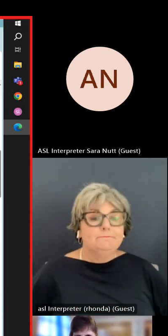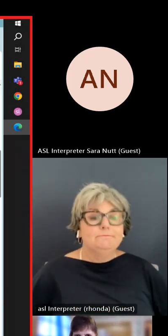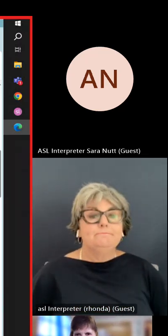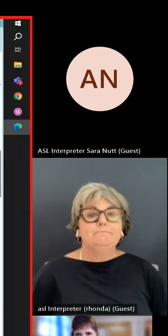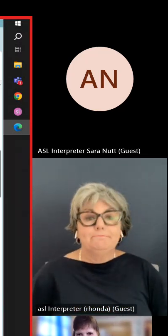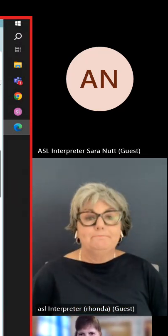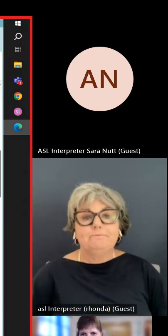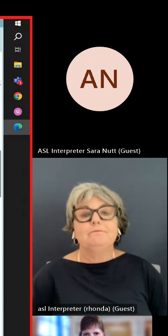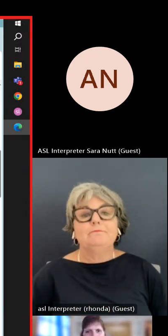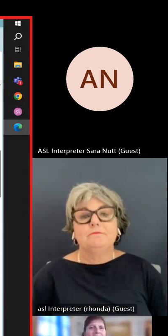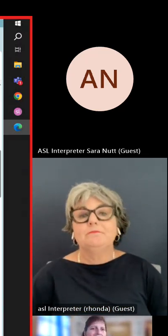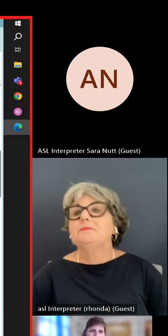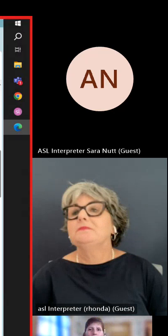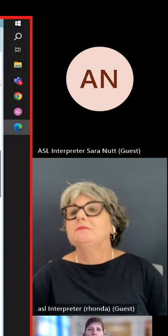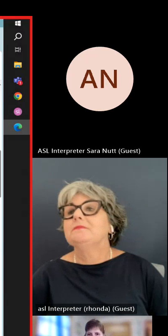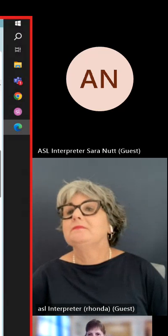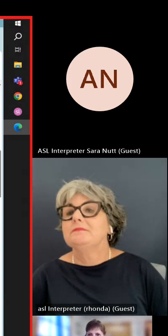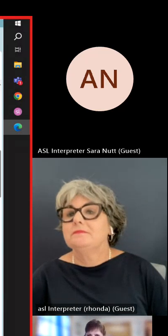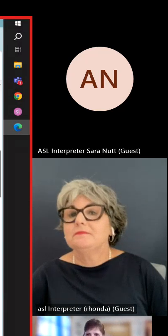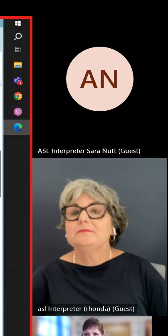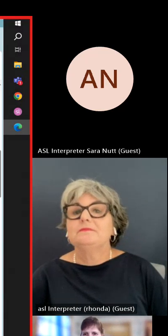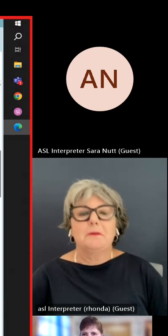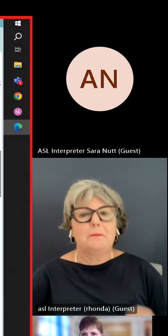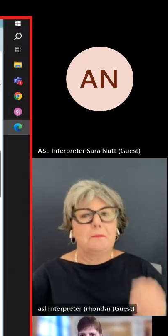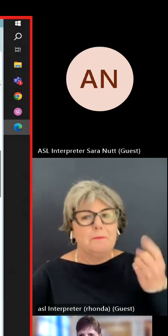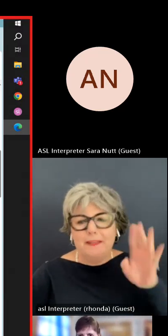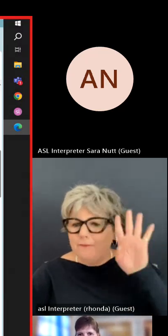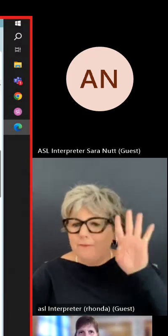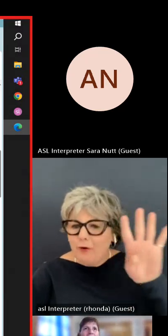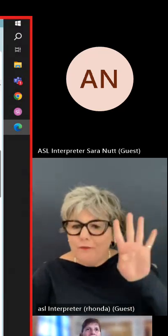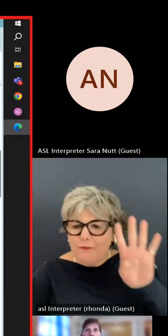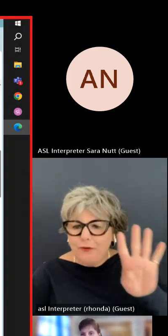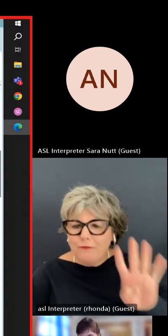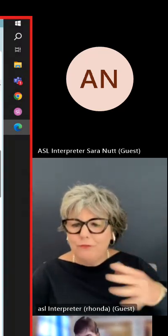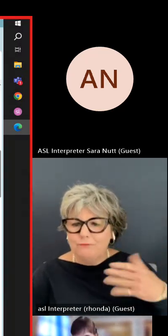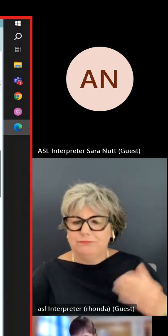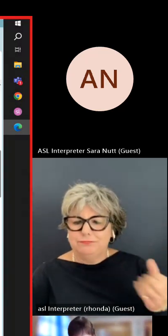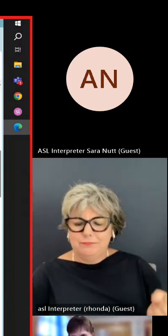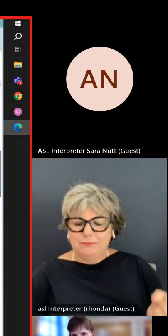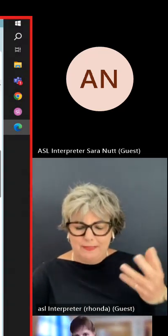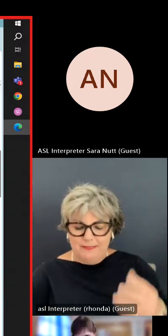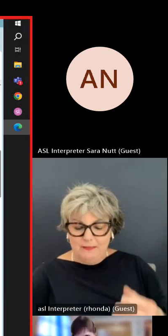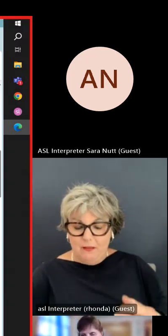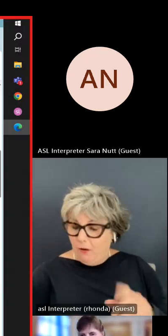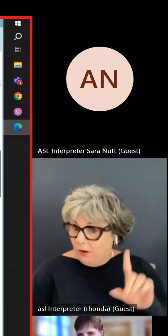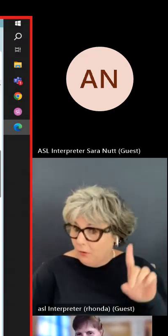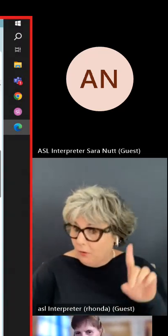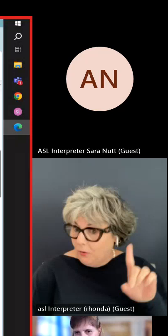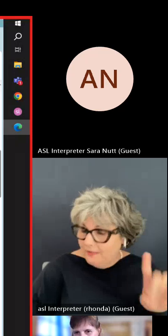Great. See a lot of fours though. Oh, and a one. Okay.